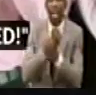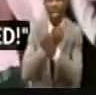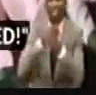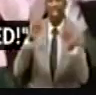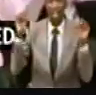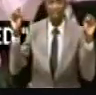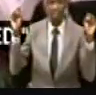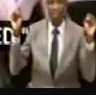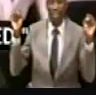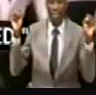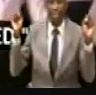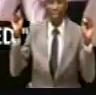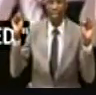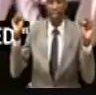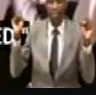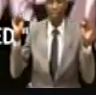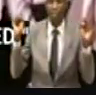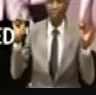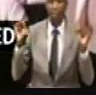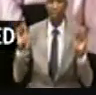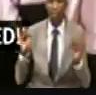changed. In the midst of the